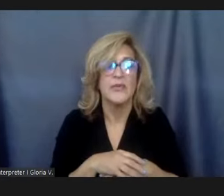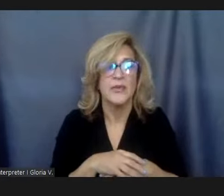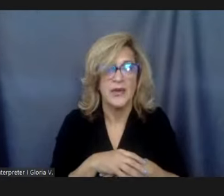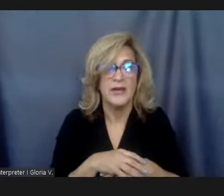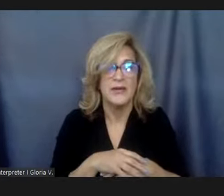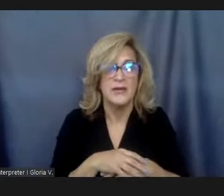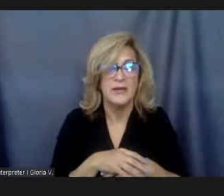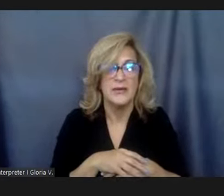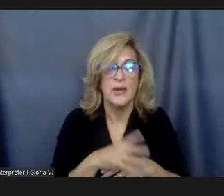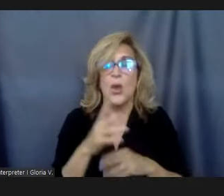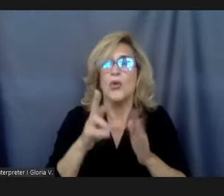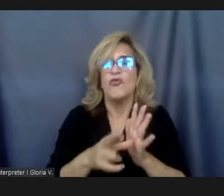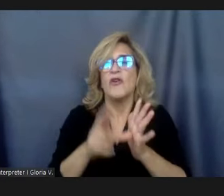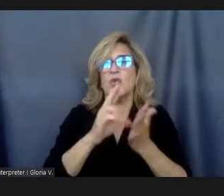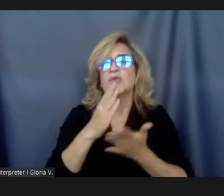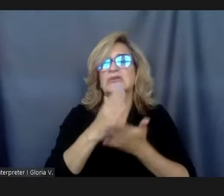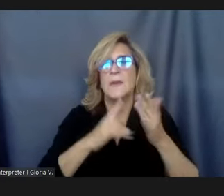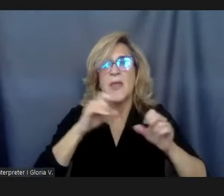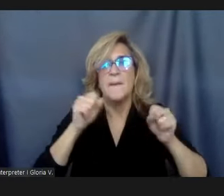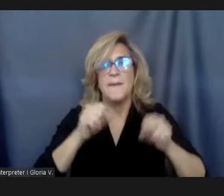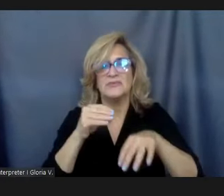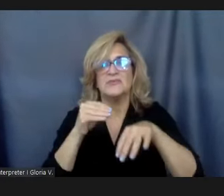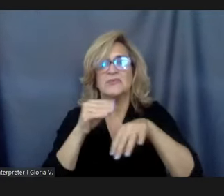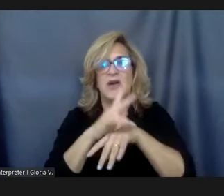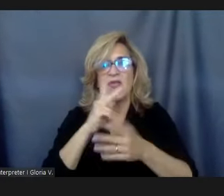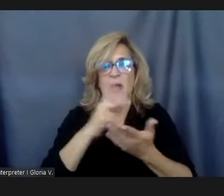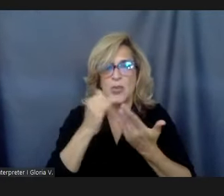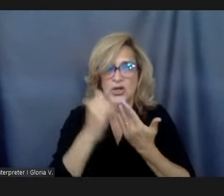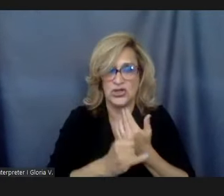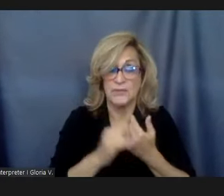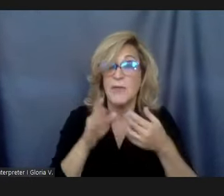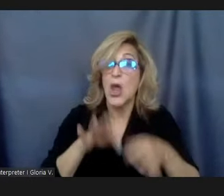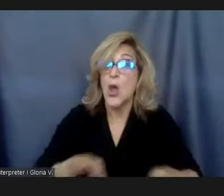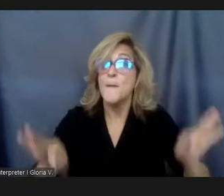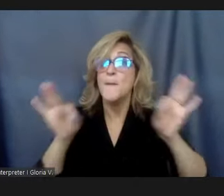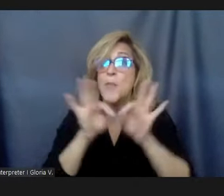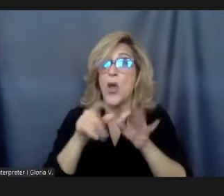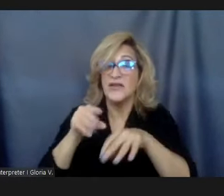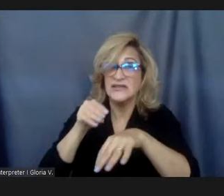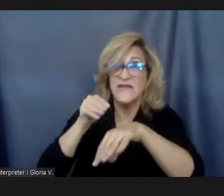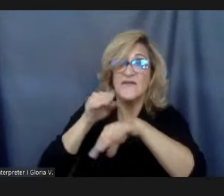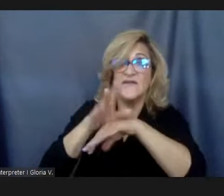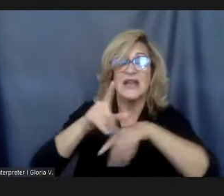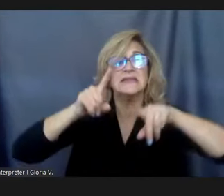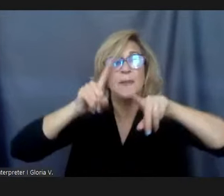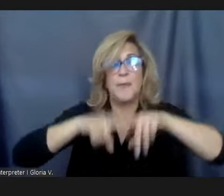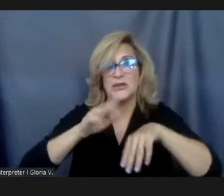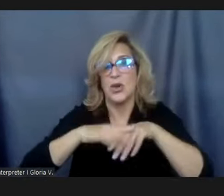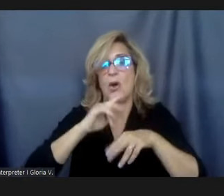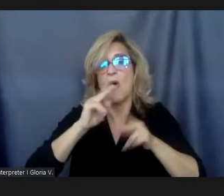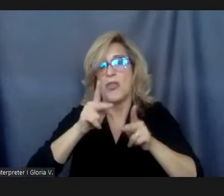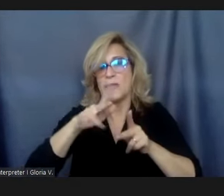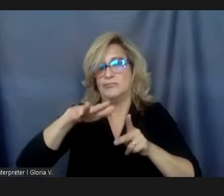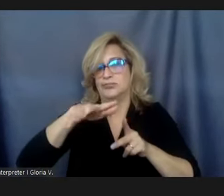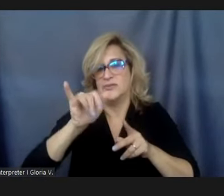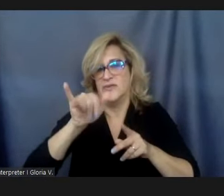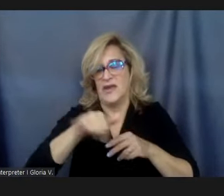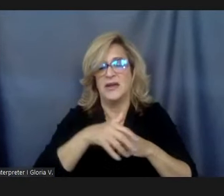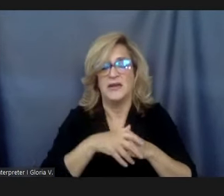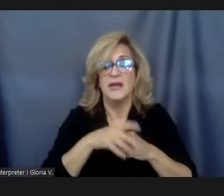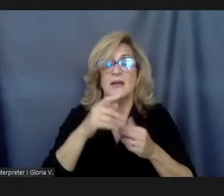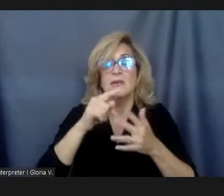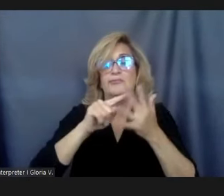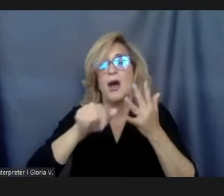We're going to review some of the potential effects of the project. Importantly, these effects are dependent upon scenario. The next slide will highlight some of the